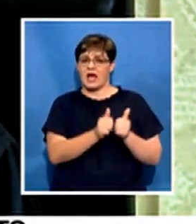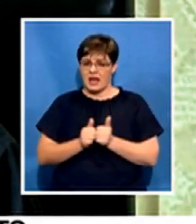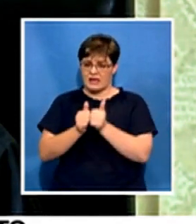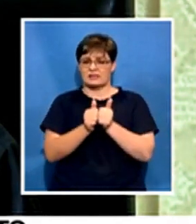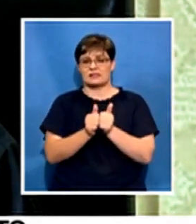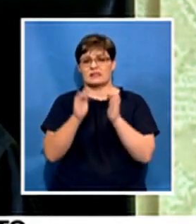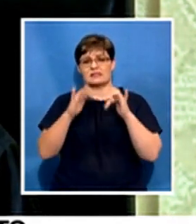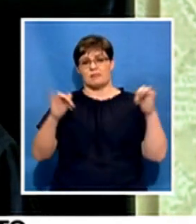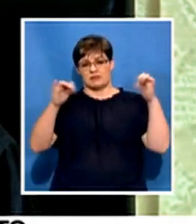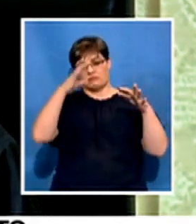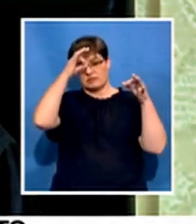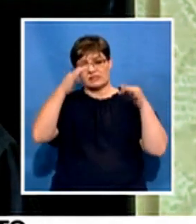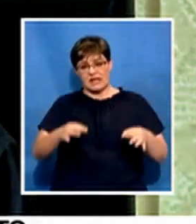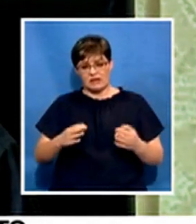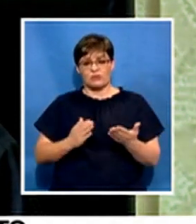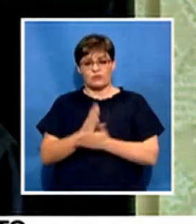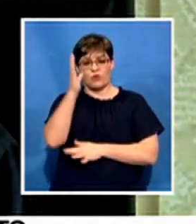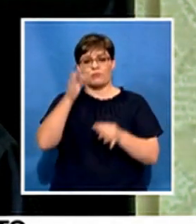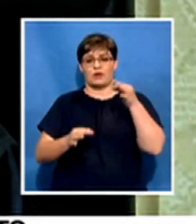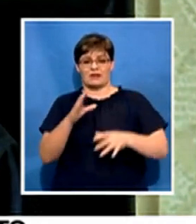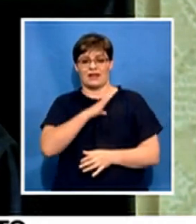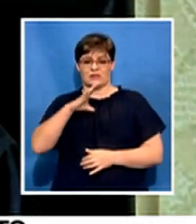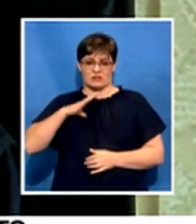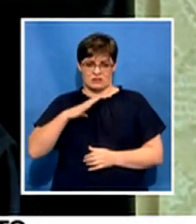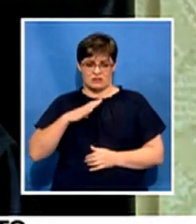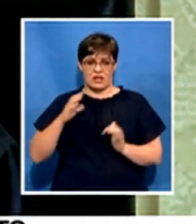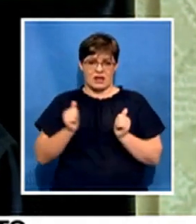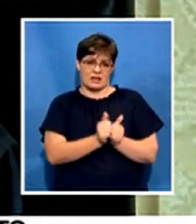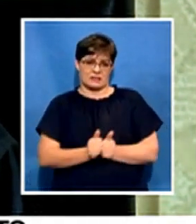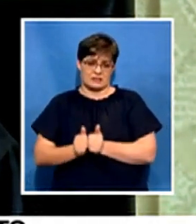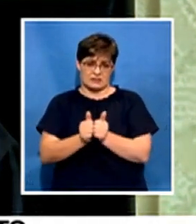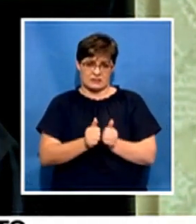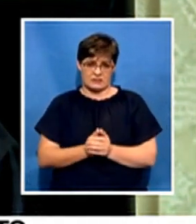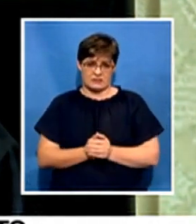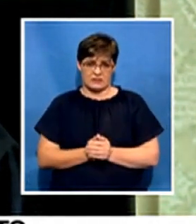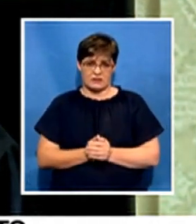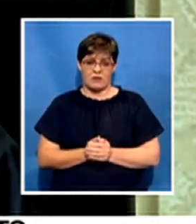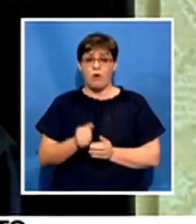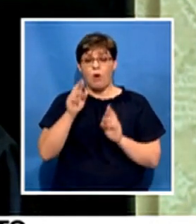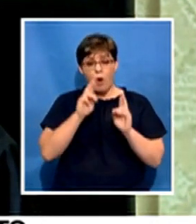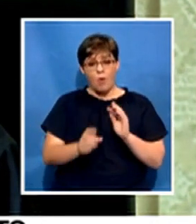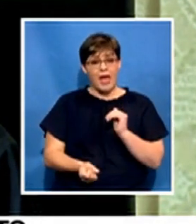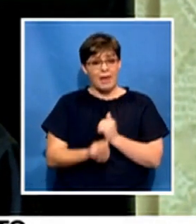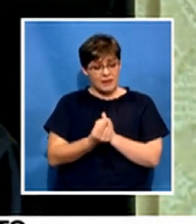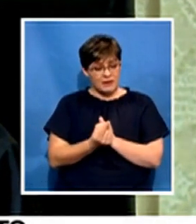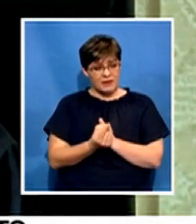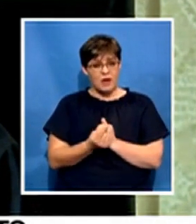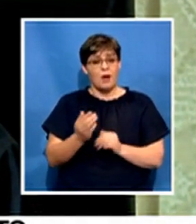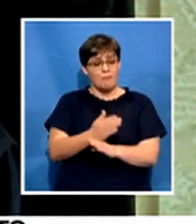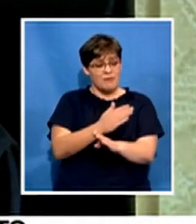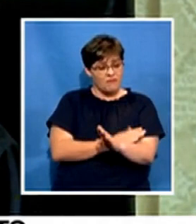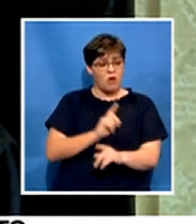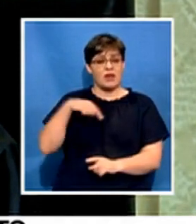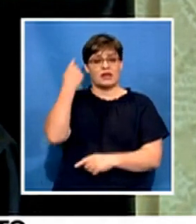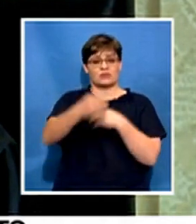Political Council, and we hope it will take place before the local government election next year. This summit is